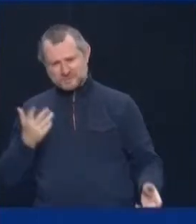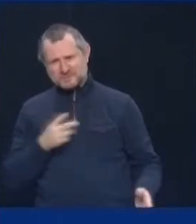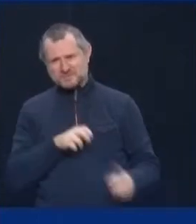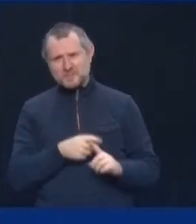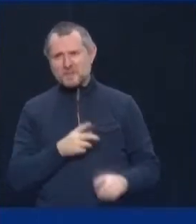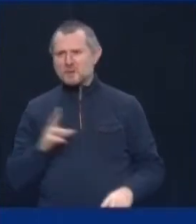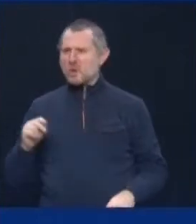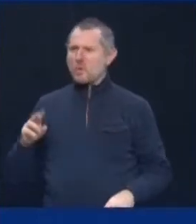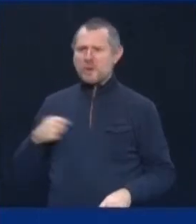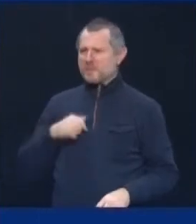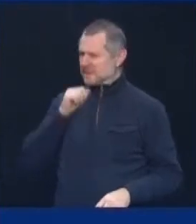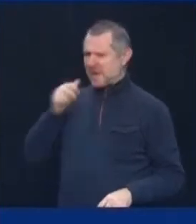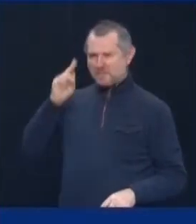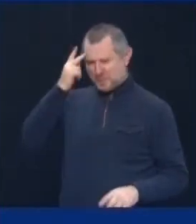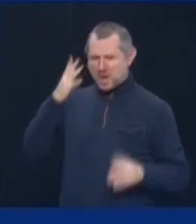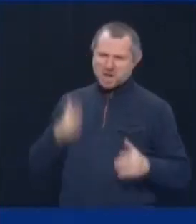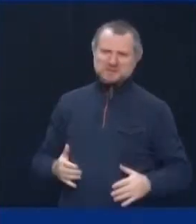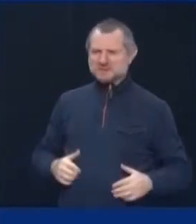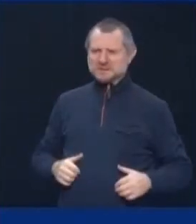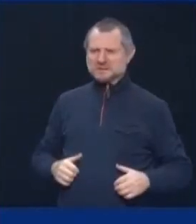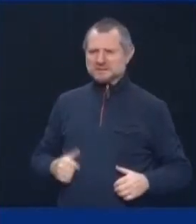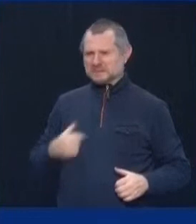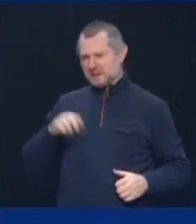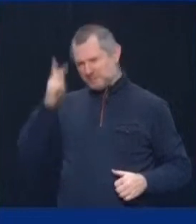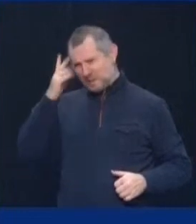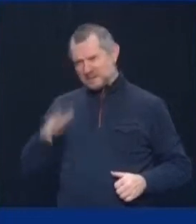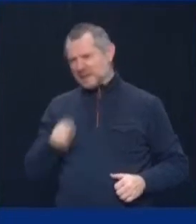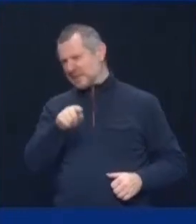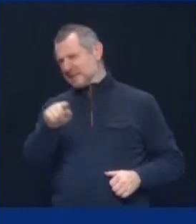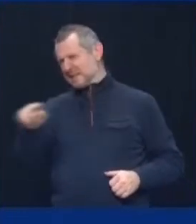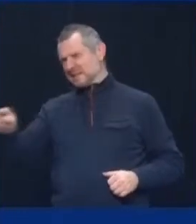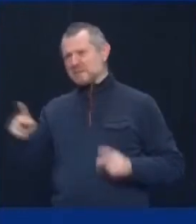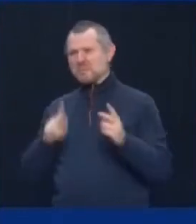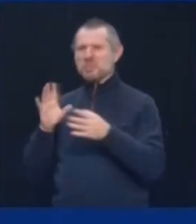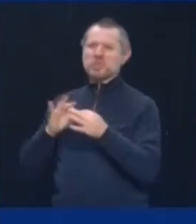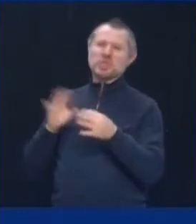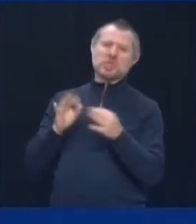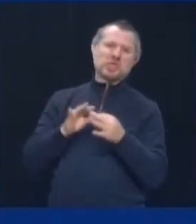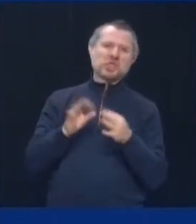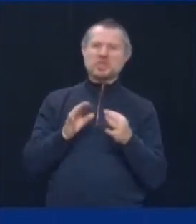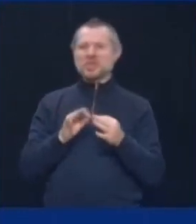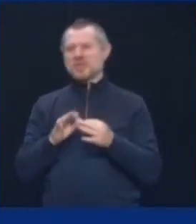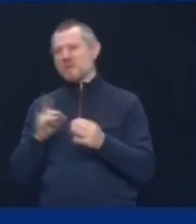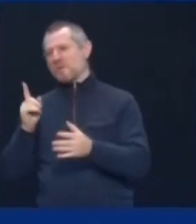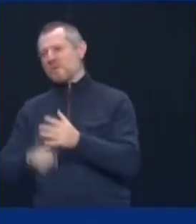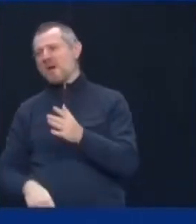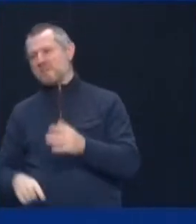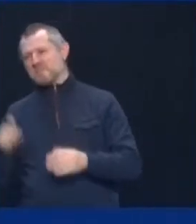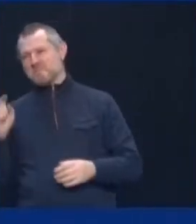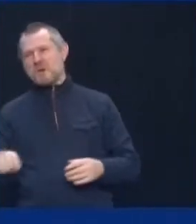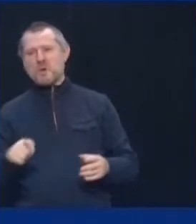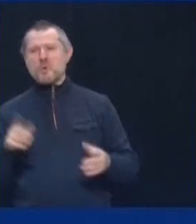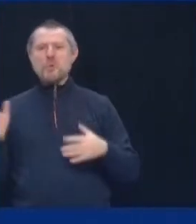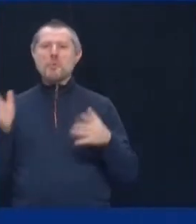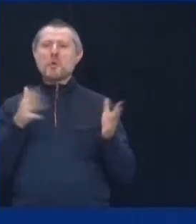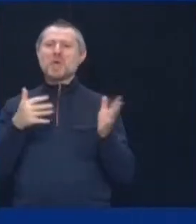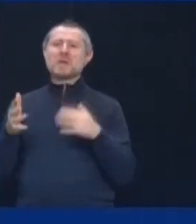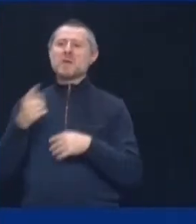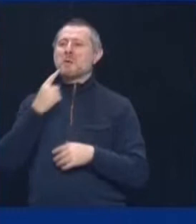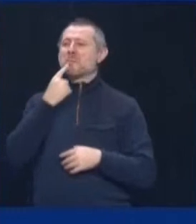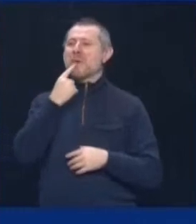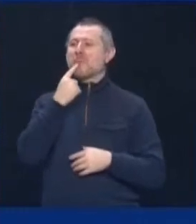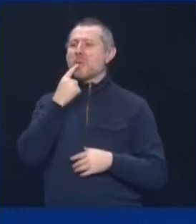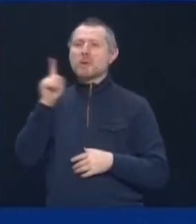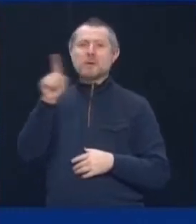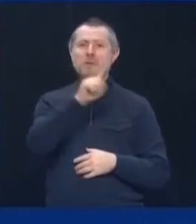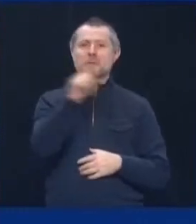a politician. Politicians are people who say whatever they have to say. They blow with the wind.